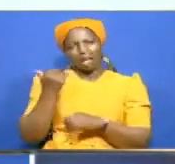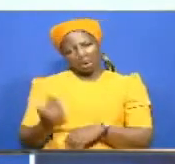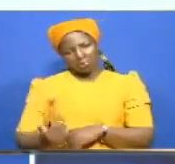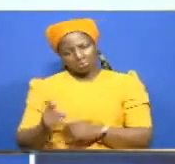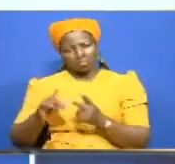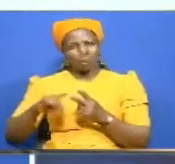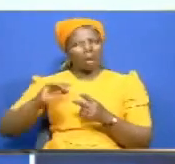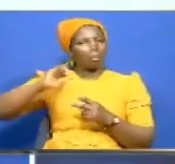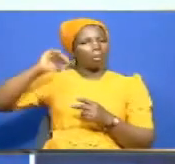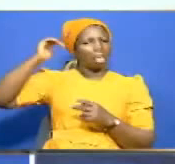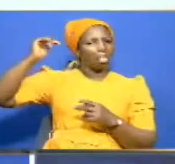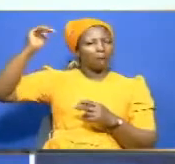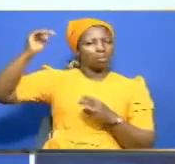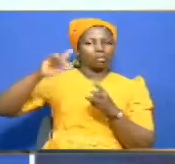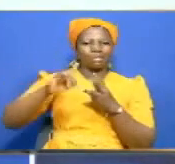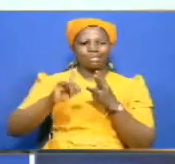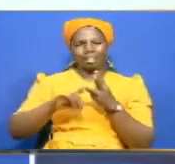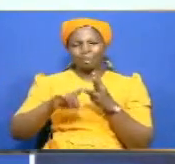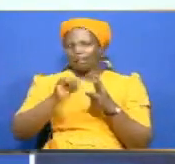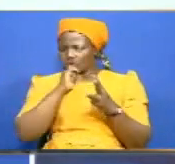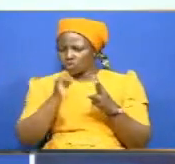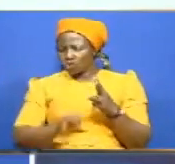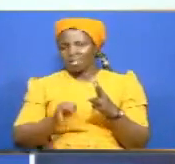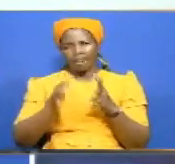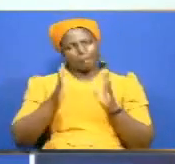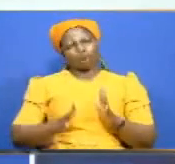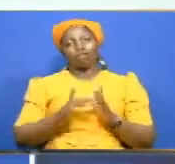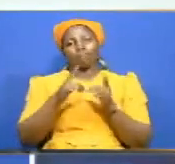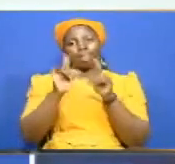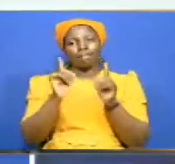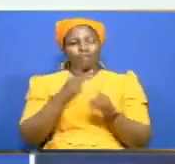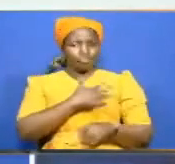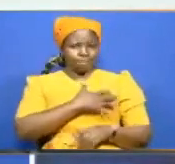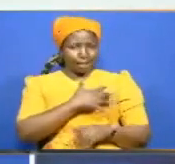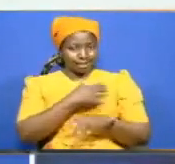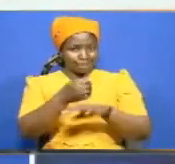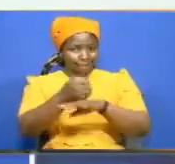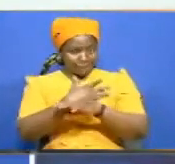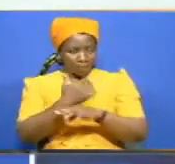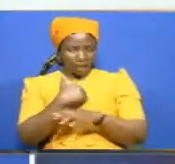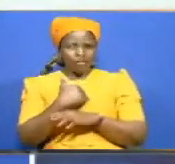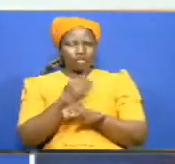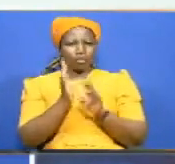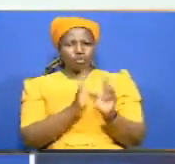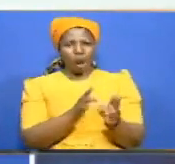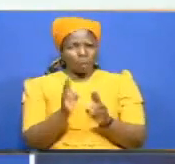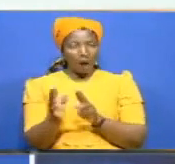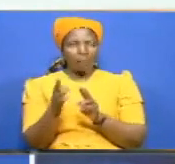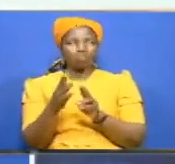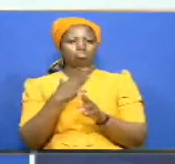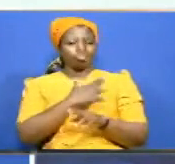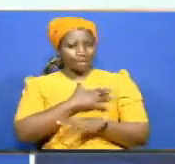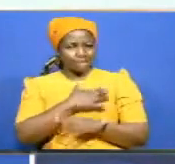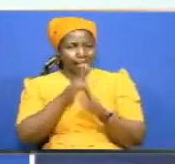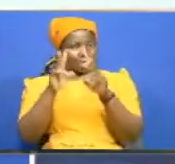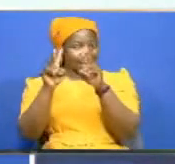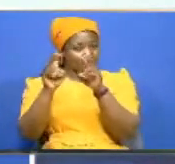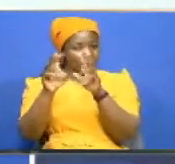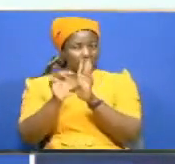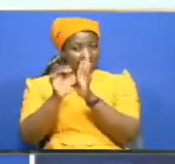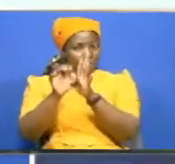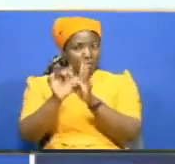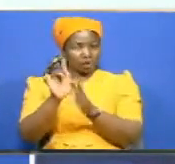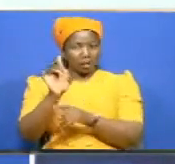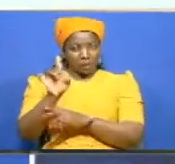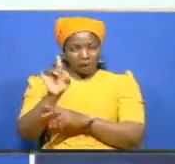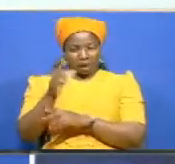person. But say for breast cancer, there are common risk factors. Mm-hmm. One is having